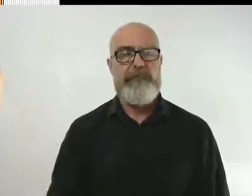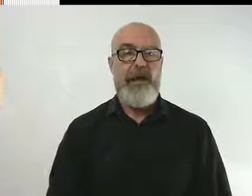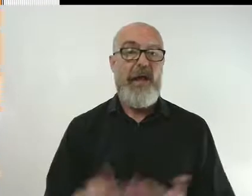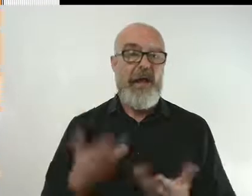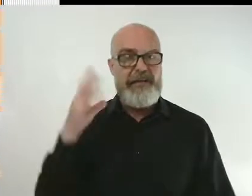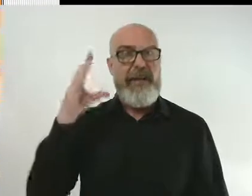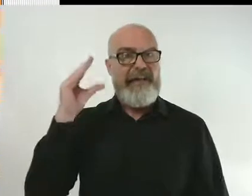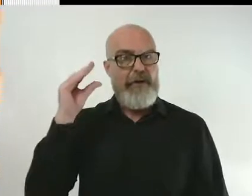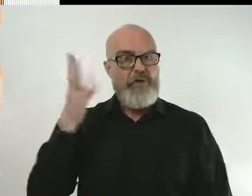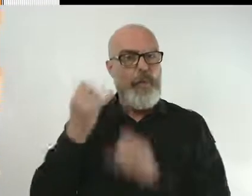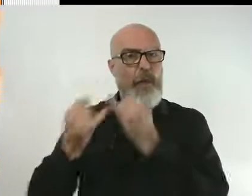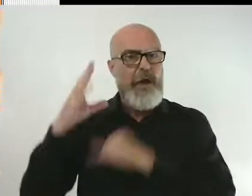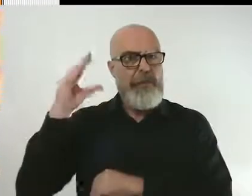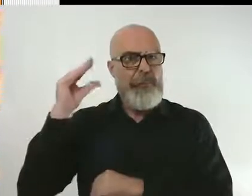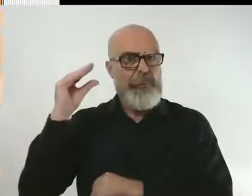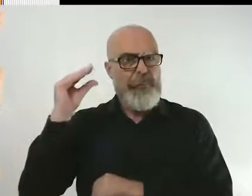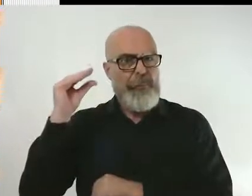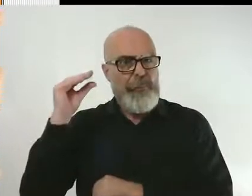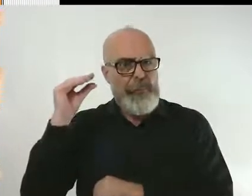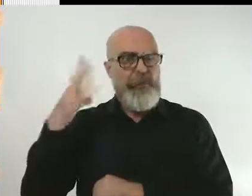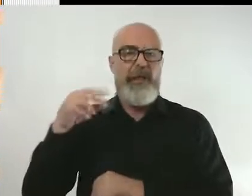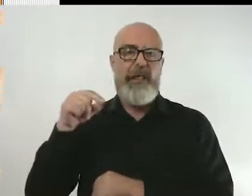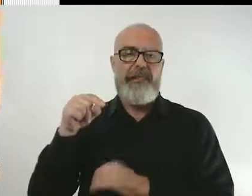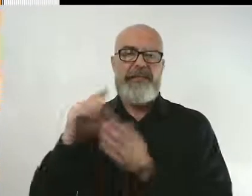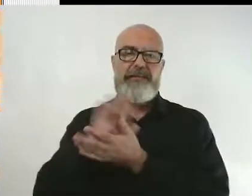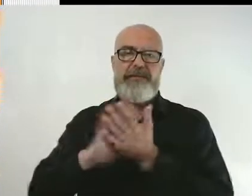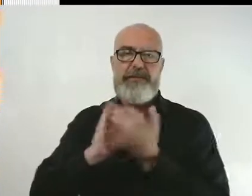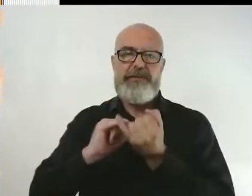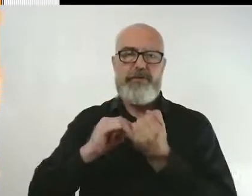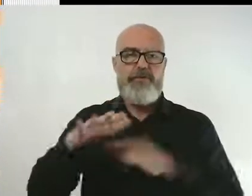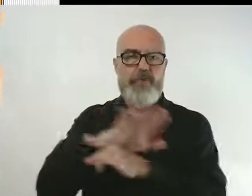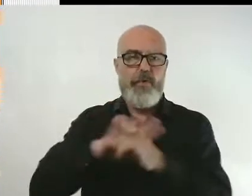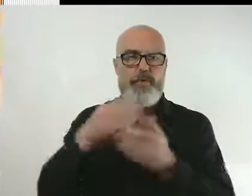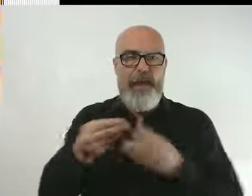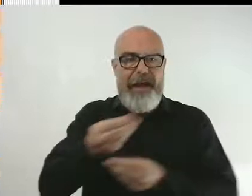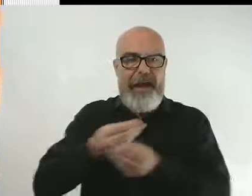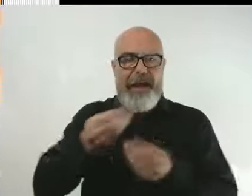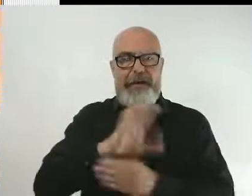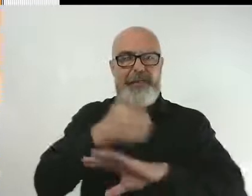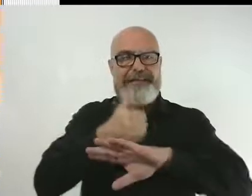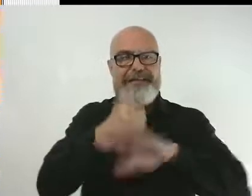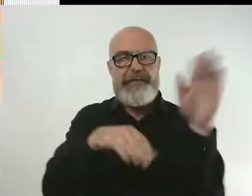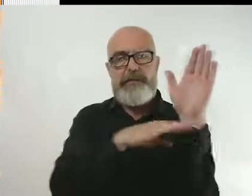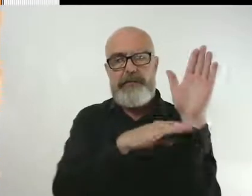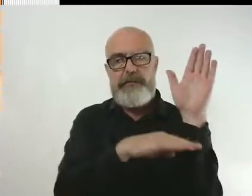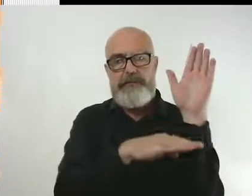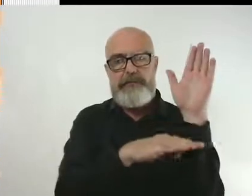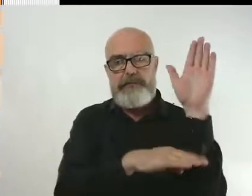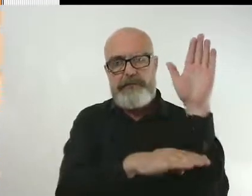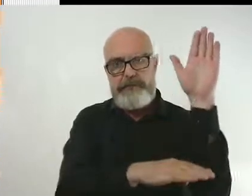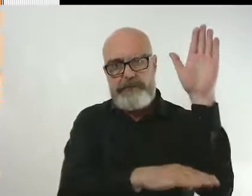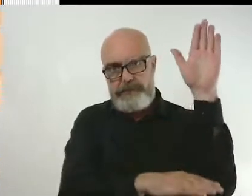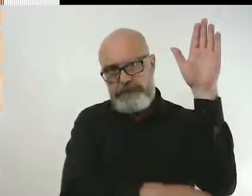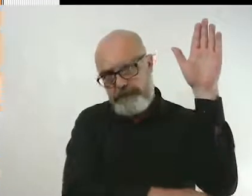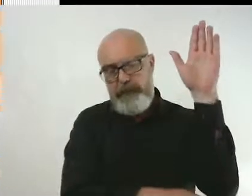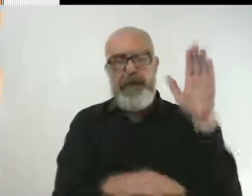hearing loss. As hearing loss deteriorates, this lowers socioeconomic status further